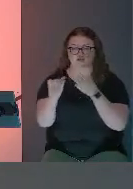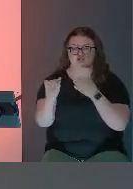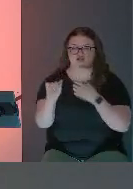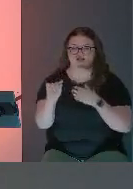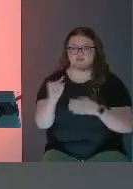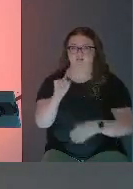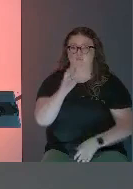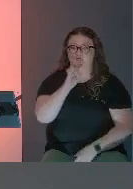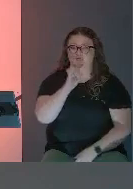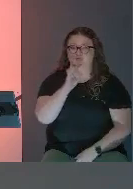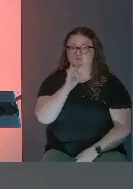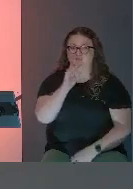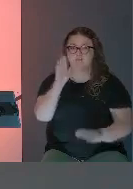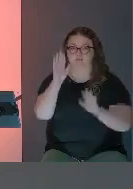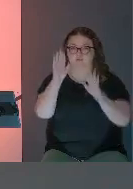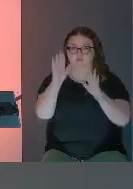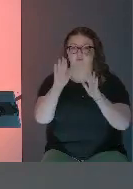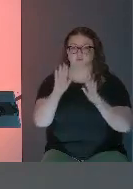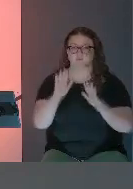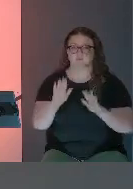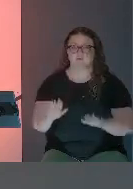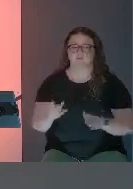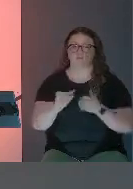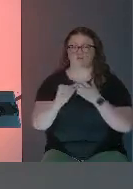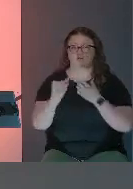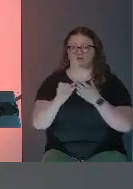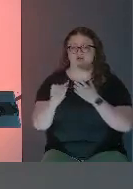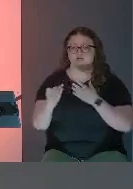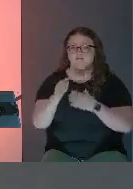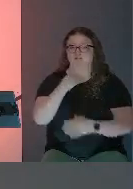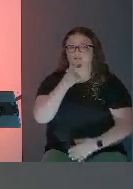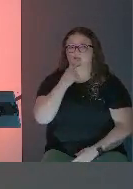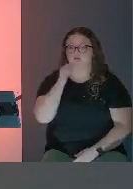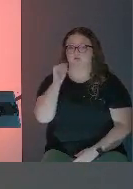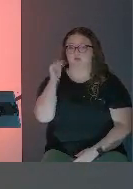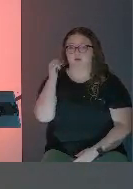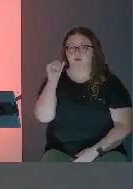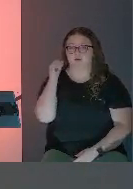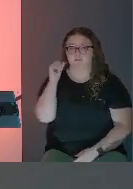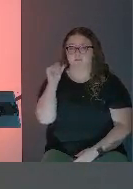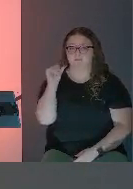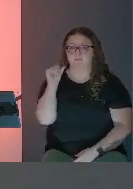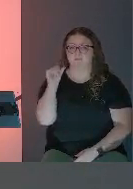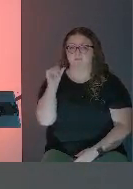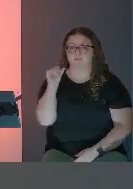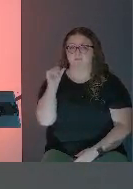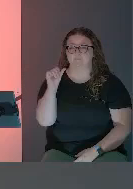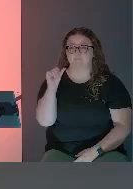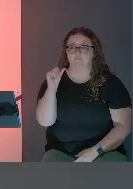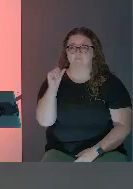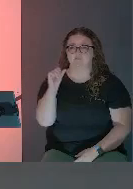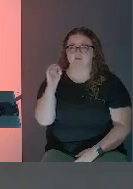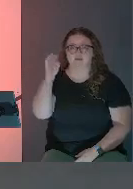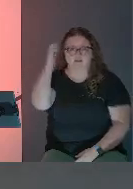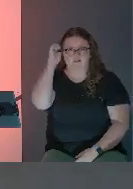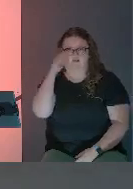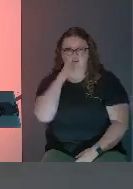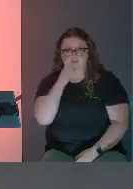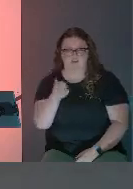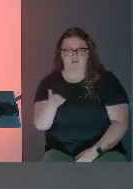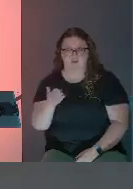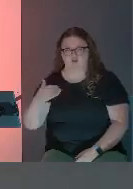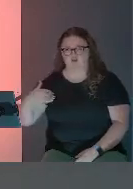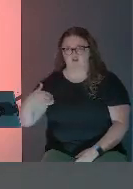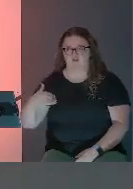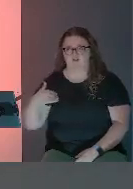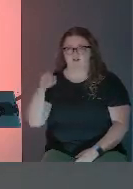really incredible verse where he says to Adam very explicitly, and keep in mind, Eve's not even in the picture yet. I've put you in